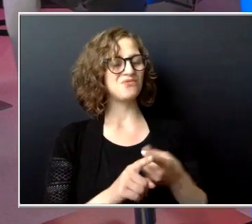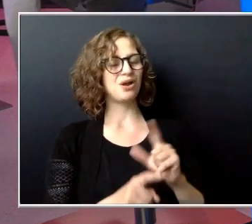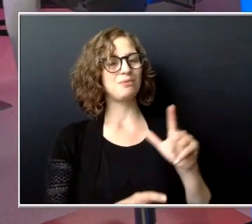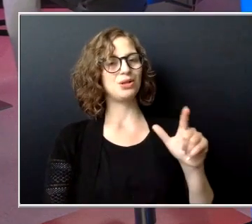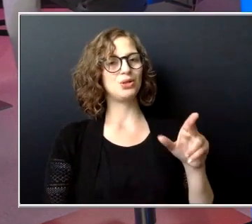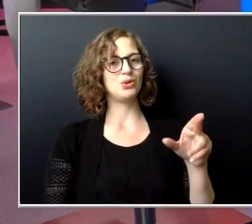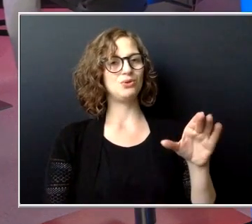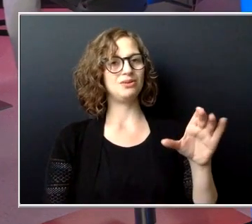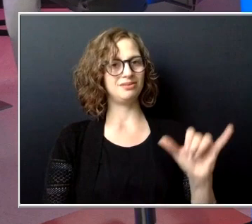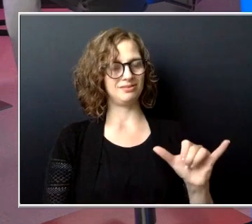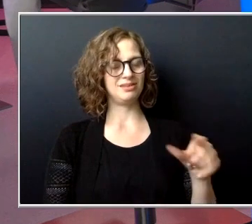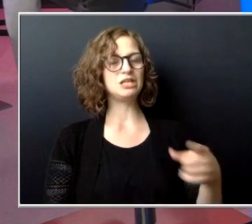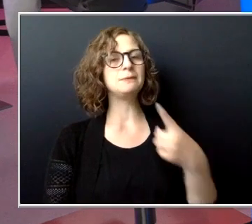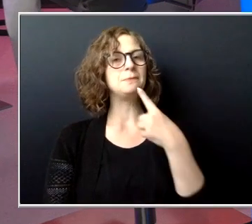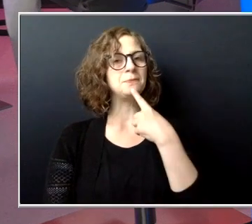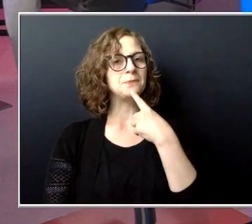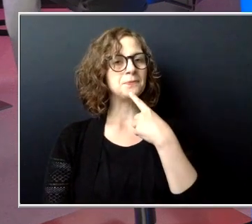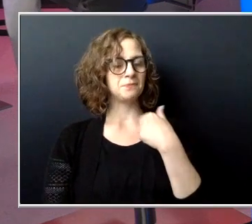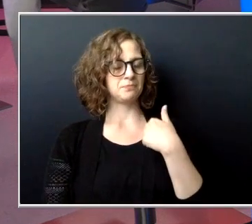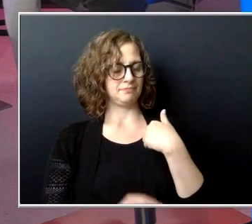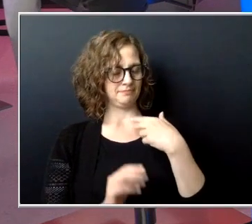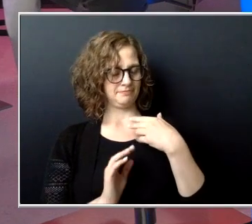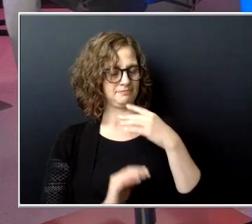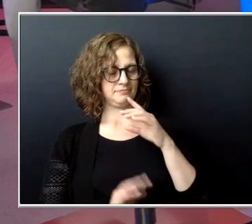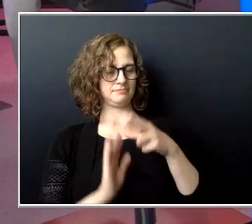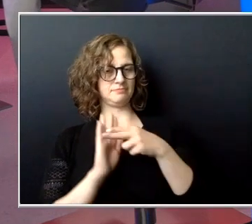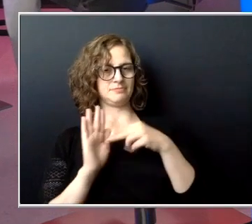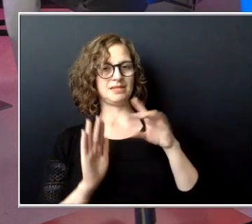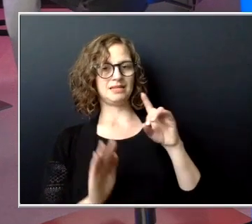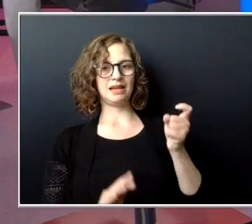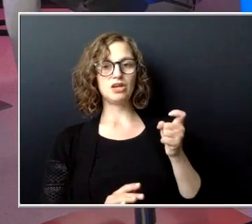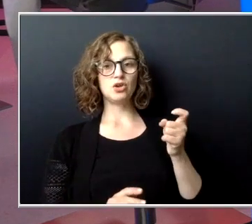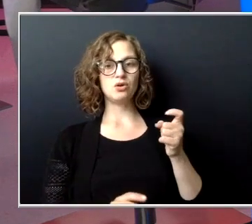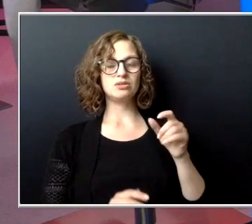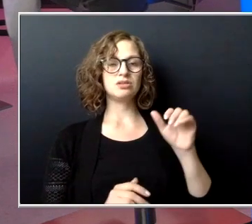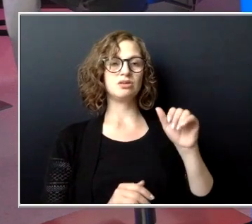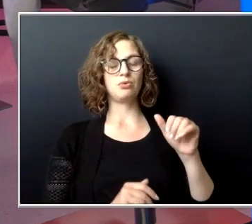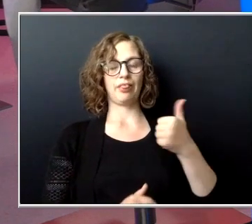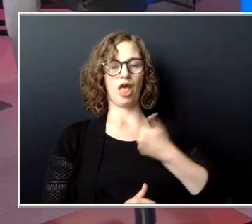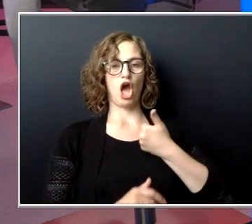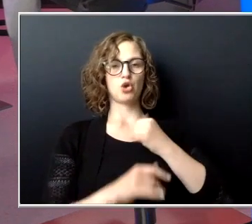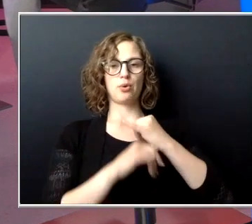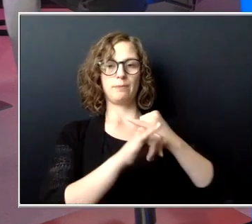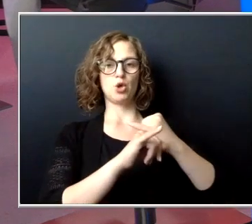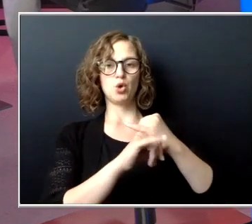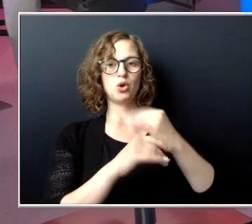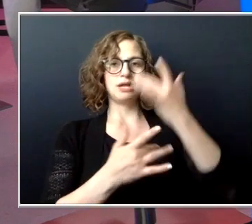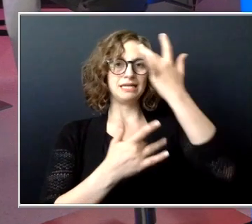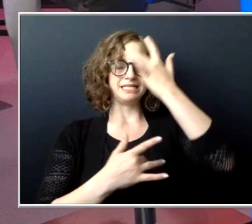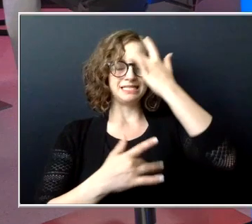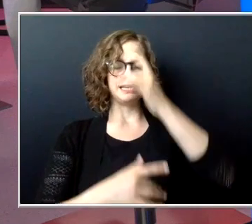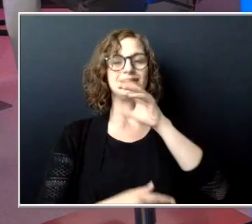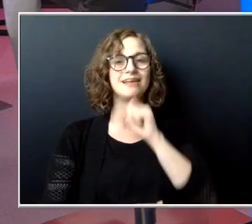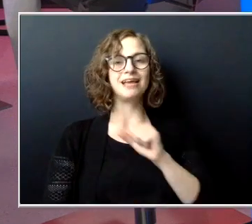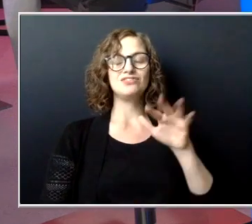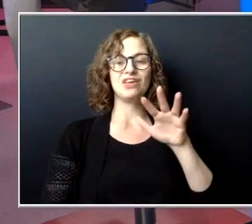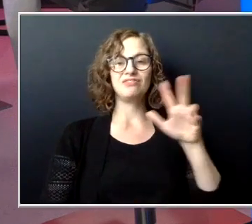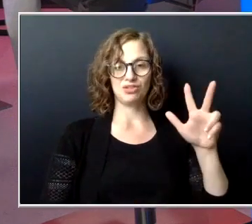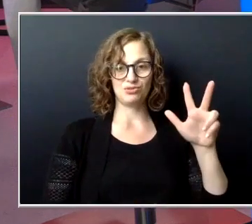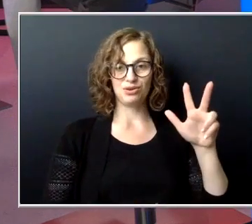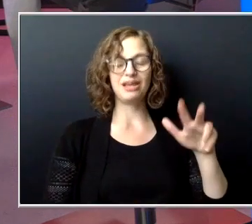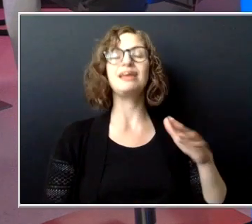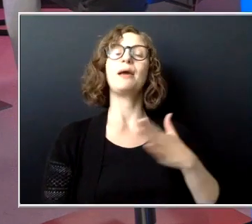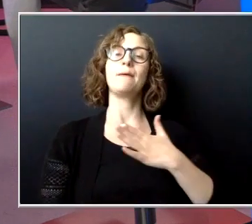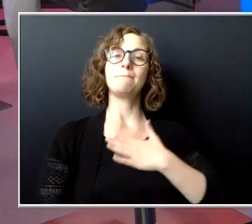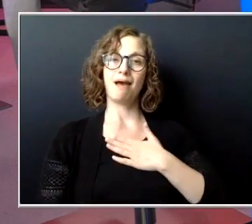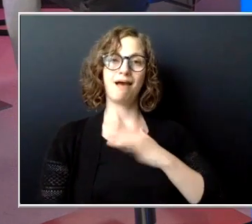diagnosed with an autoimmune disease at age 53. My insulin management system has been phenomenal with the continuous glucose monitor and the